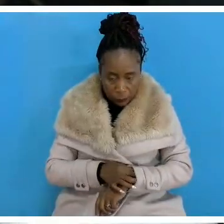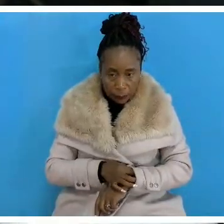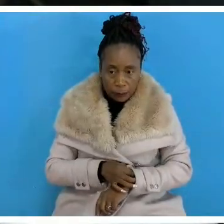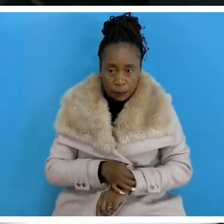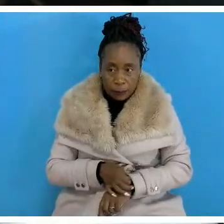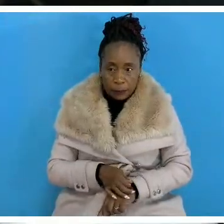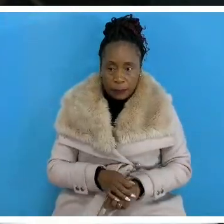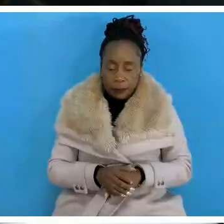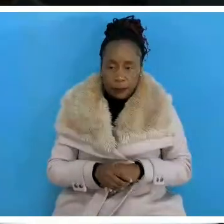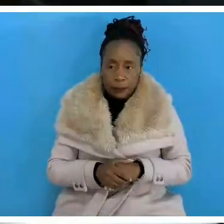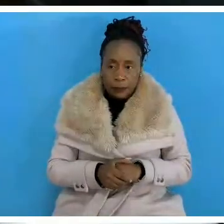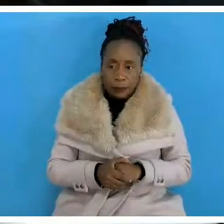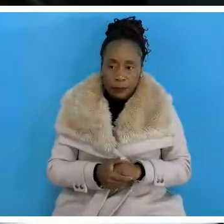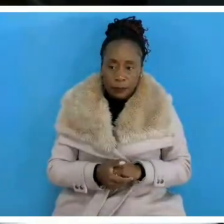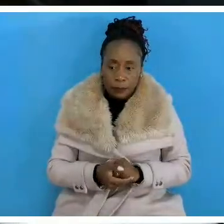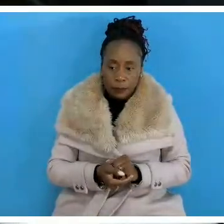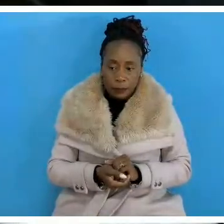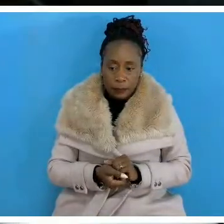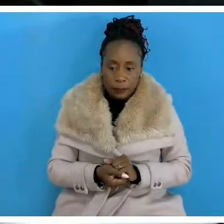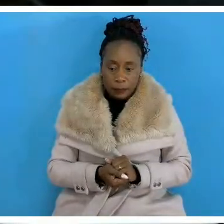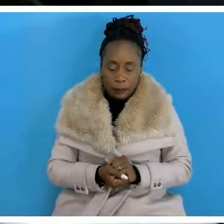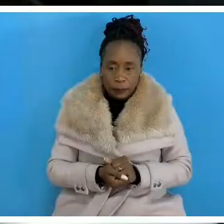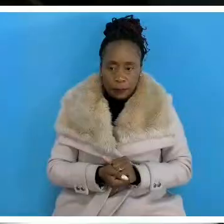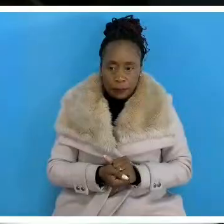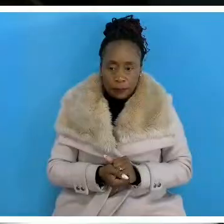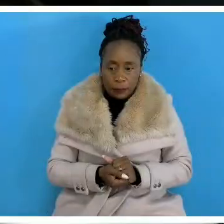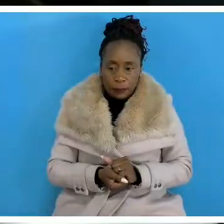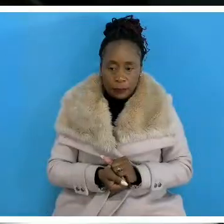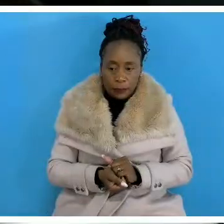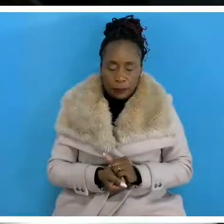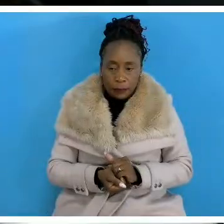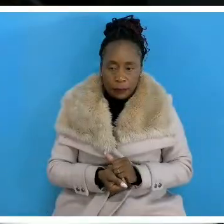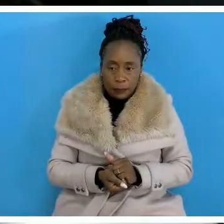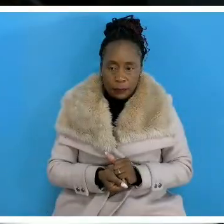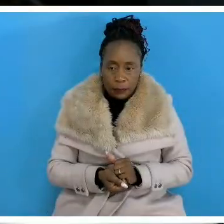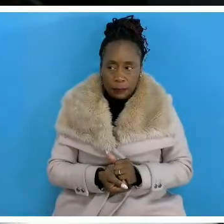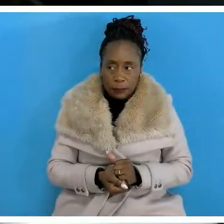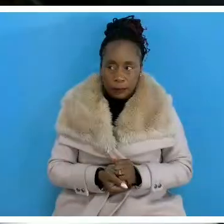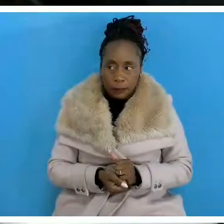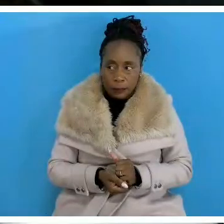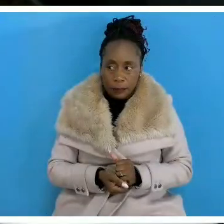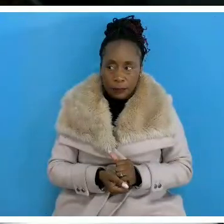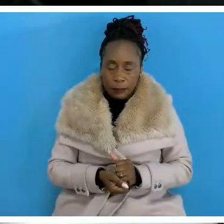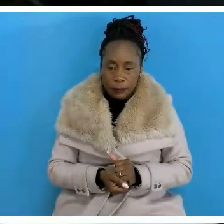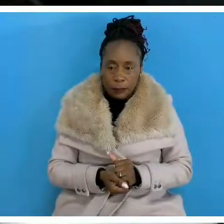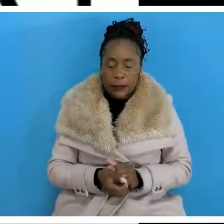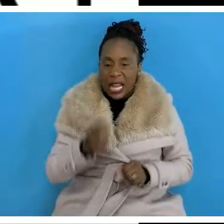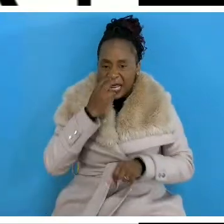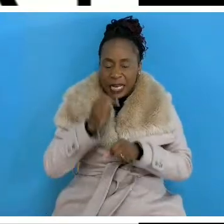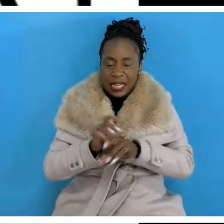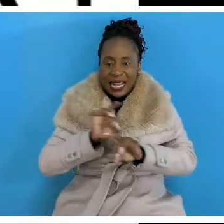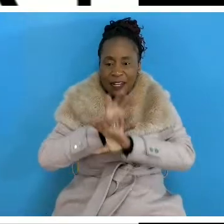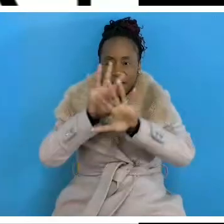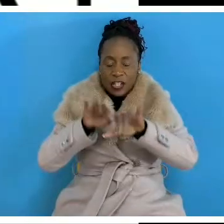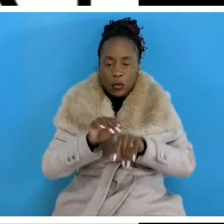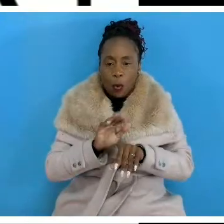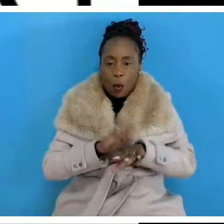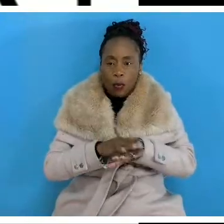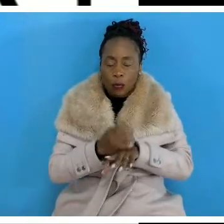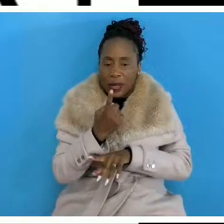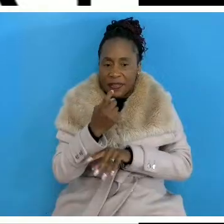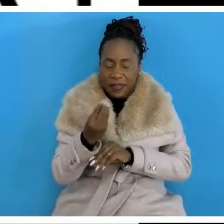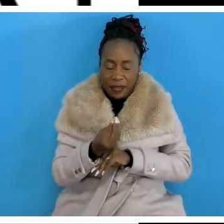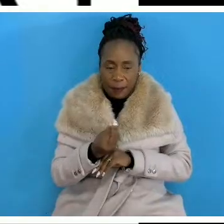Thank you. There's only one thing that I need some clarification on. First of